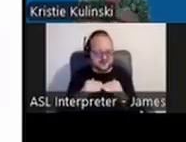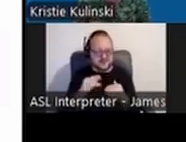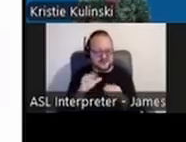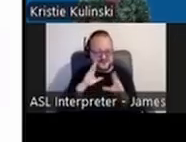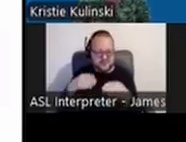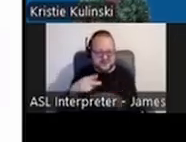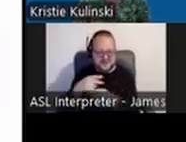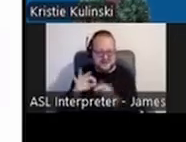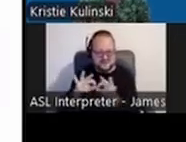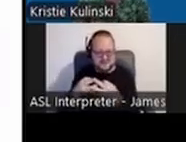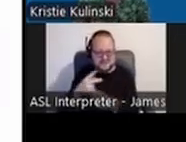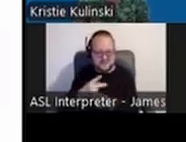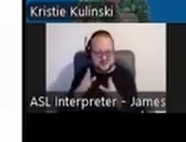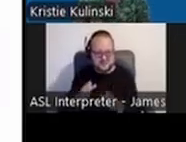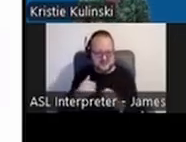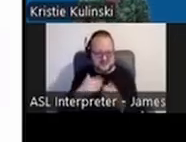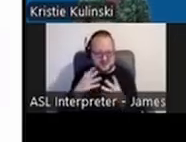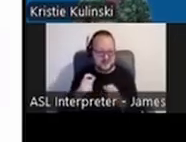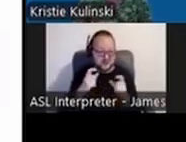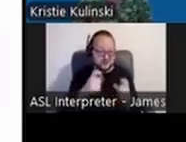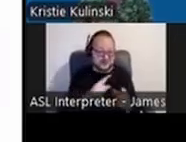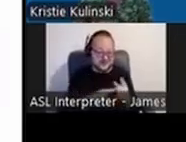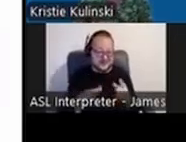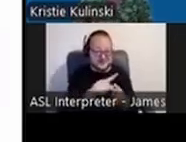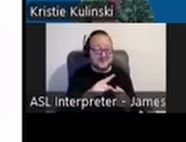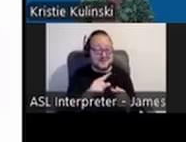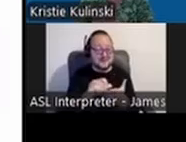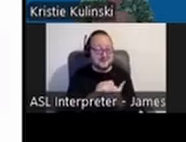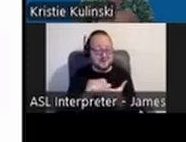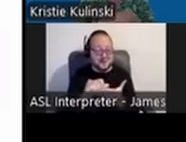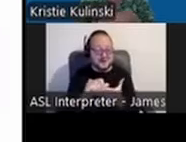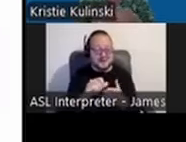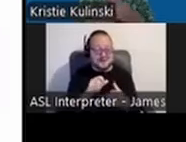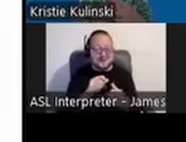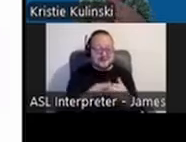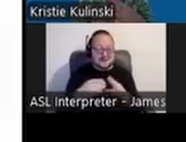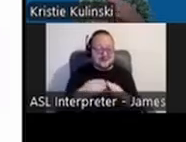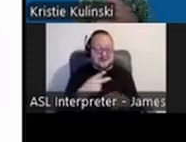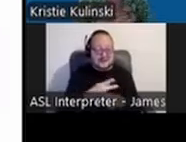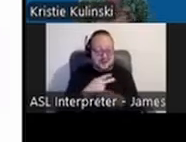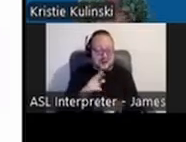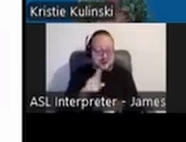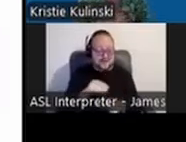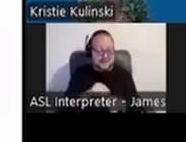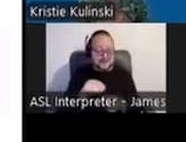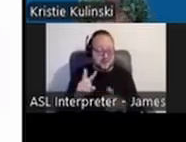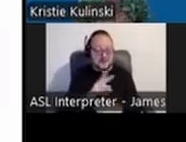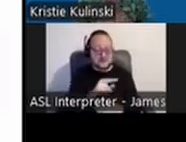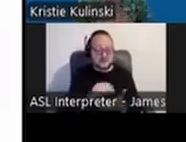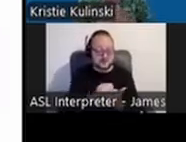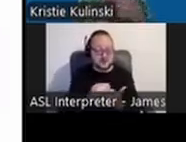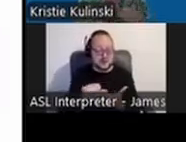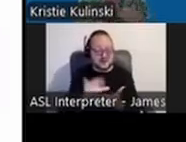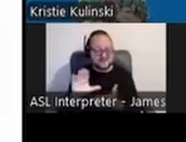this information to the Western New York Integrated Care Collaborative. They're a community care hub in Western New York, as their name would indicate. And